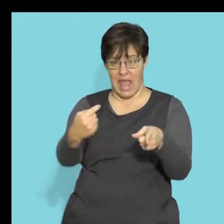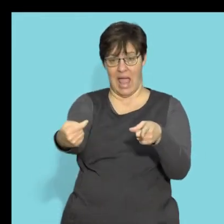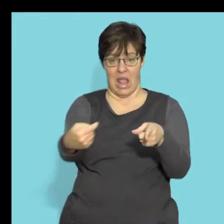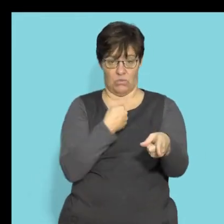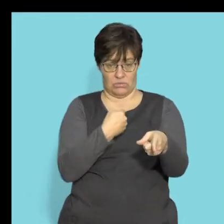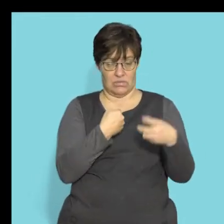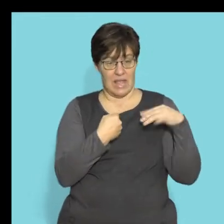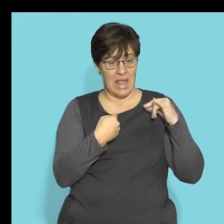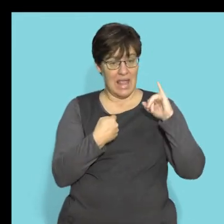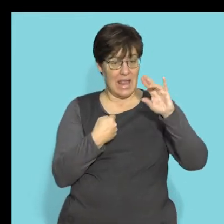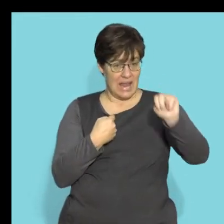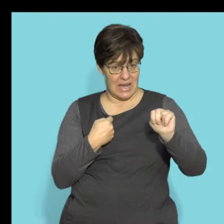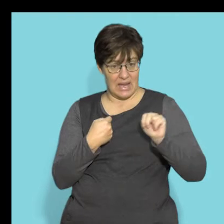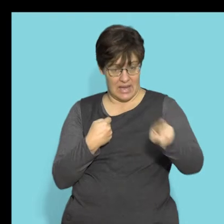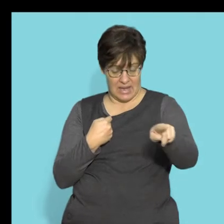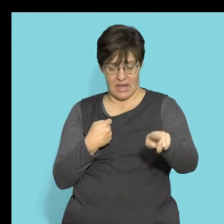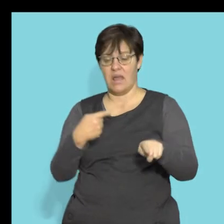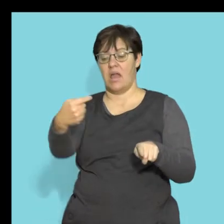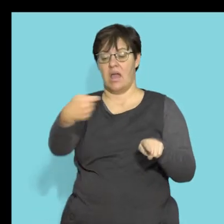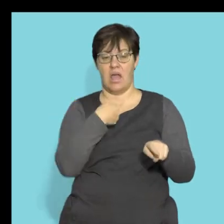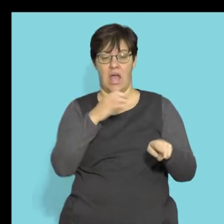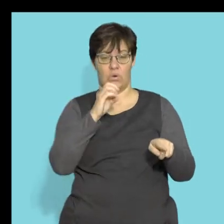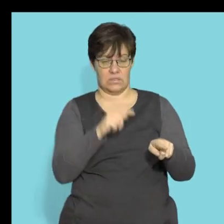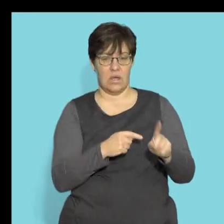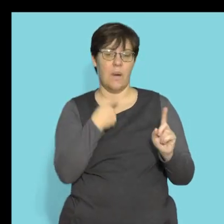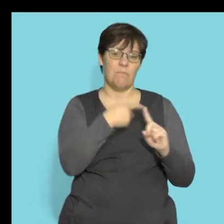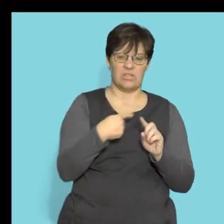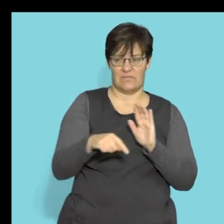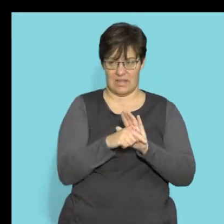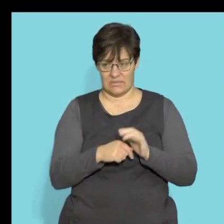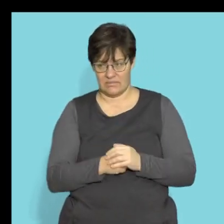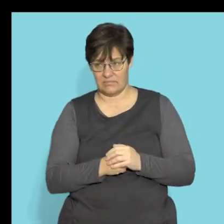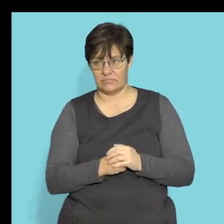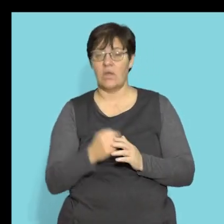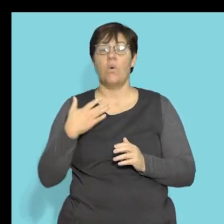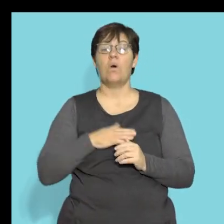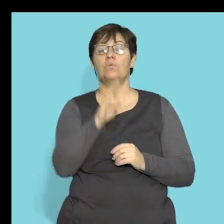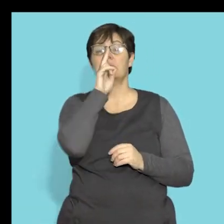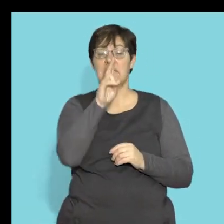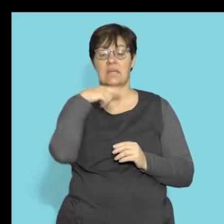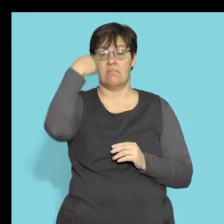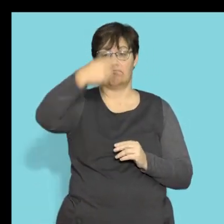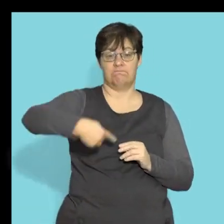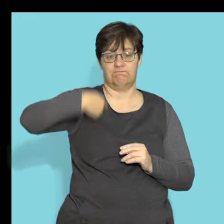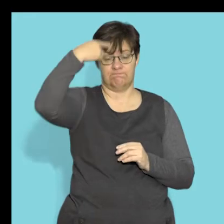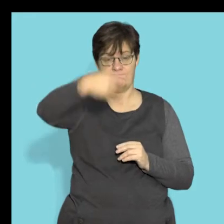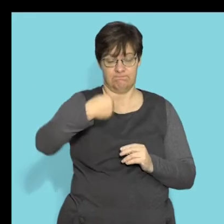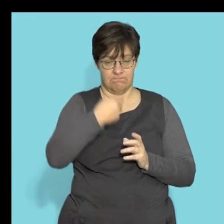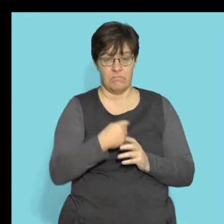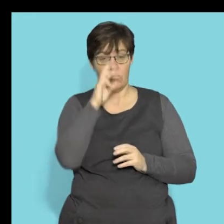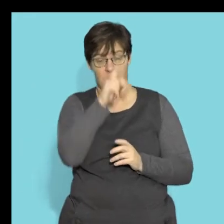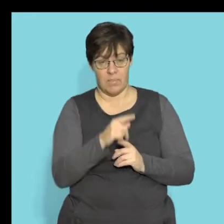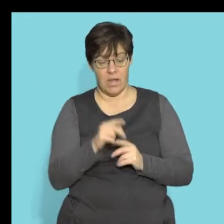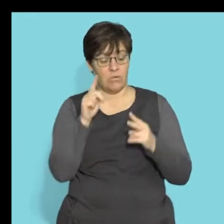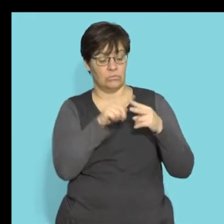side. So that's the positive end, that's the negative end. Now, if we're wanting to see the rotation, remember we've